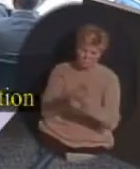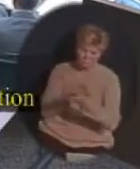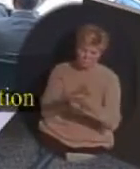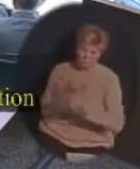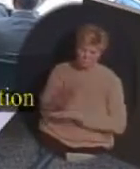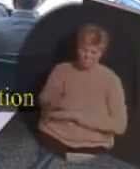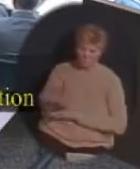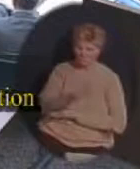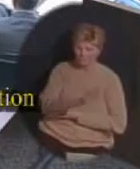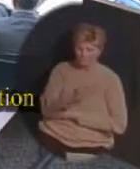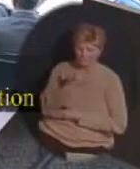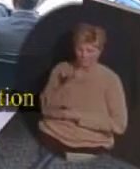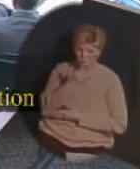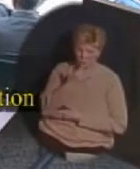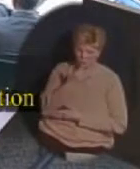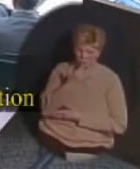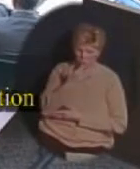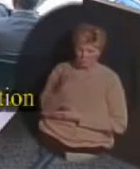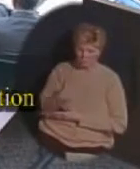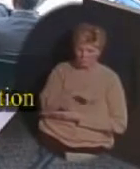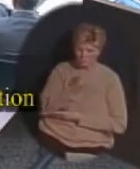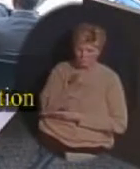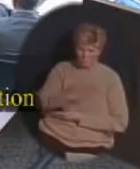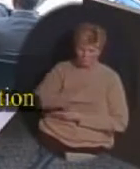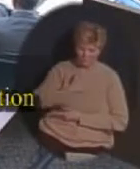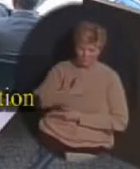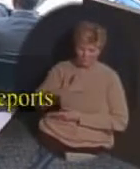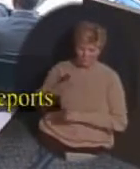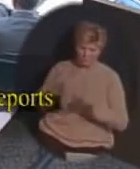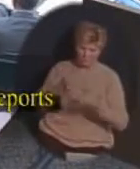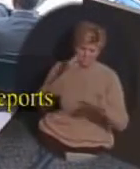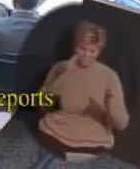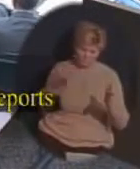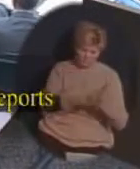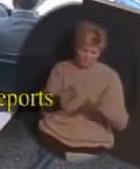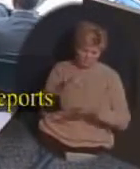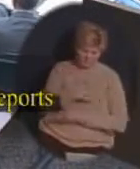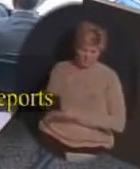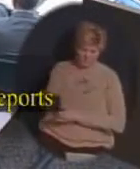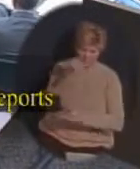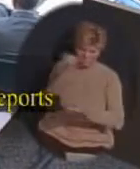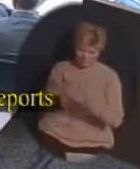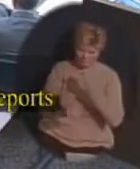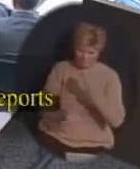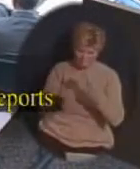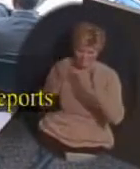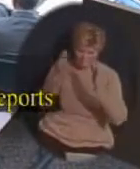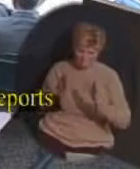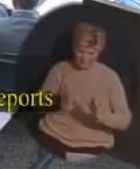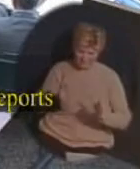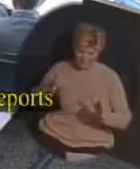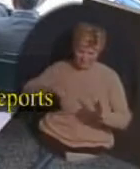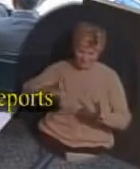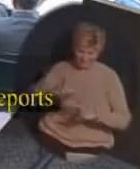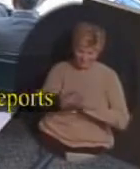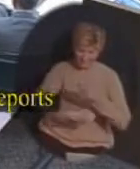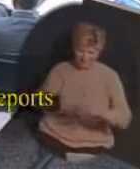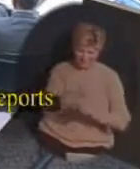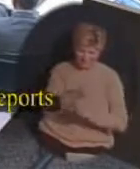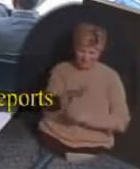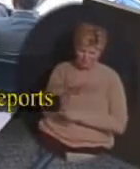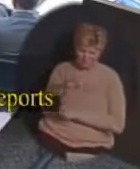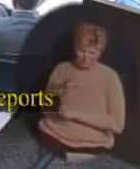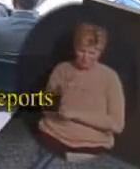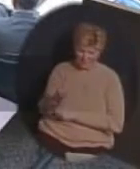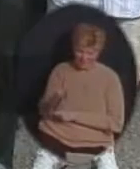Merit finalists this year, Brett Haushauer from Olathe East, Stephen Burnett from Olathe North,